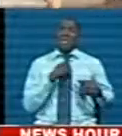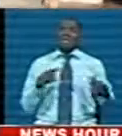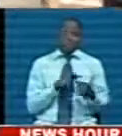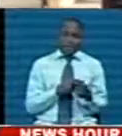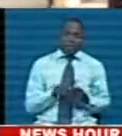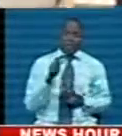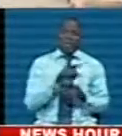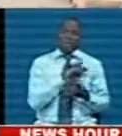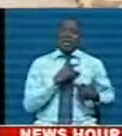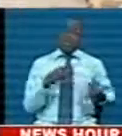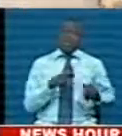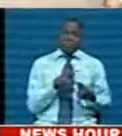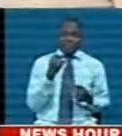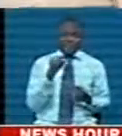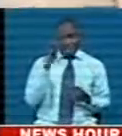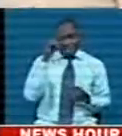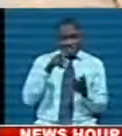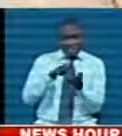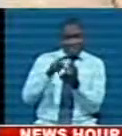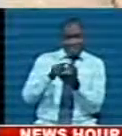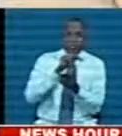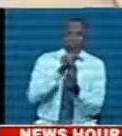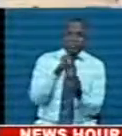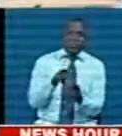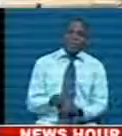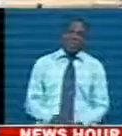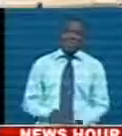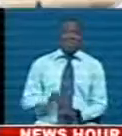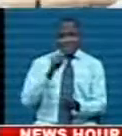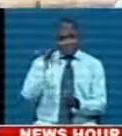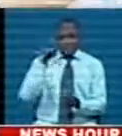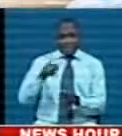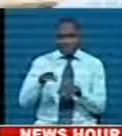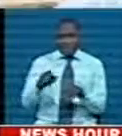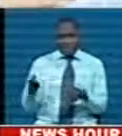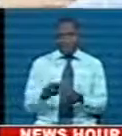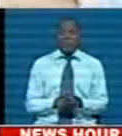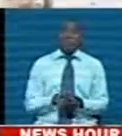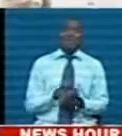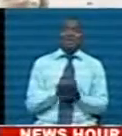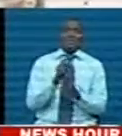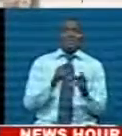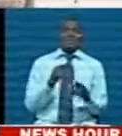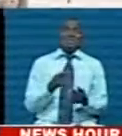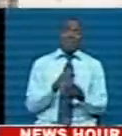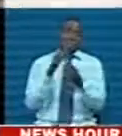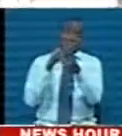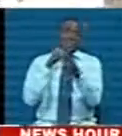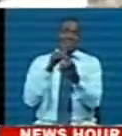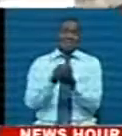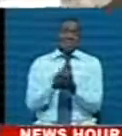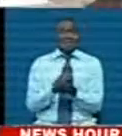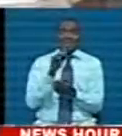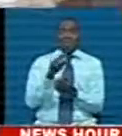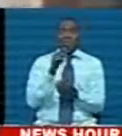people are bitter due to the way the compensation were given. Government would have to do something to make them happy. Mr. Fletcher says for